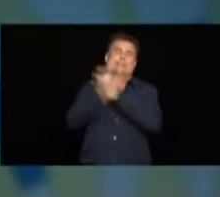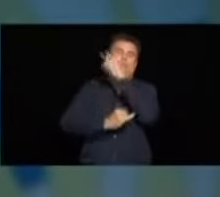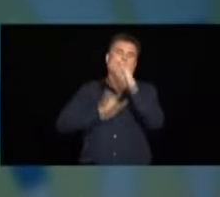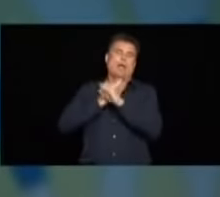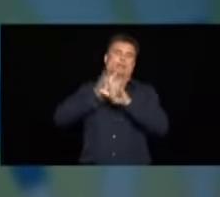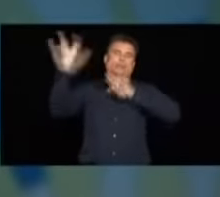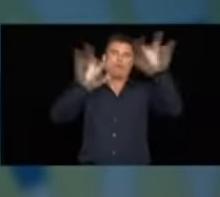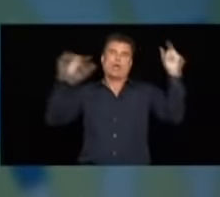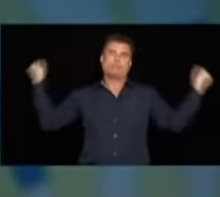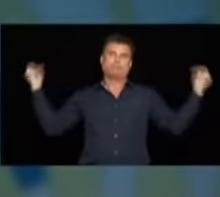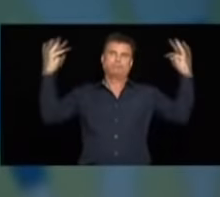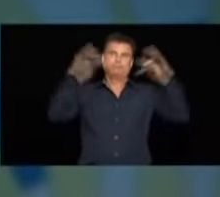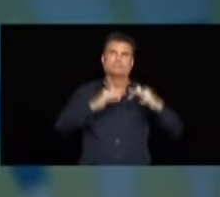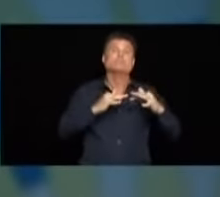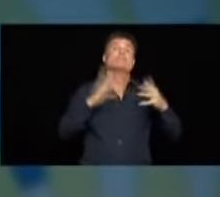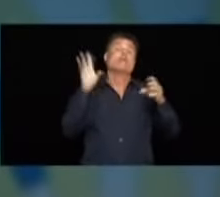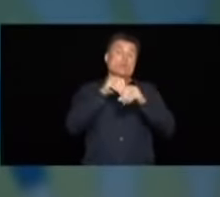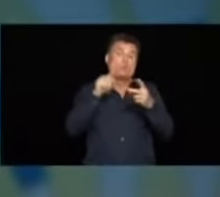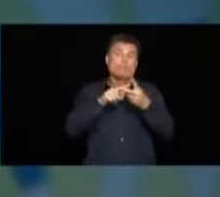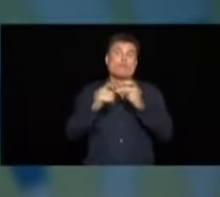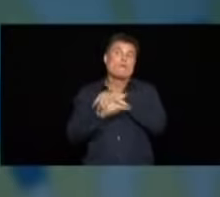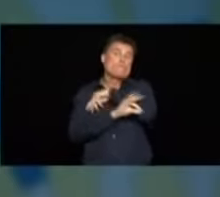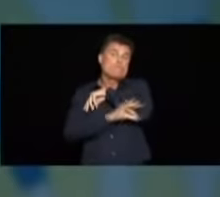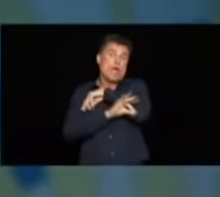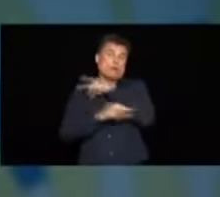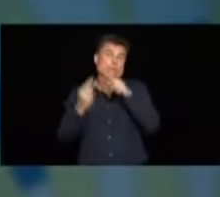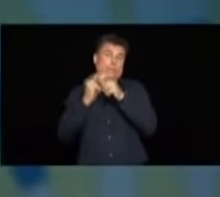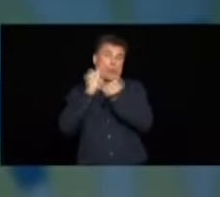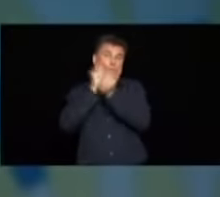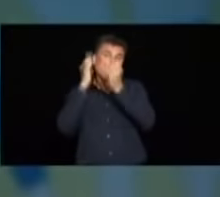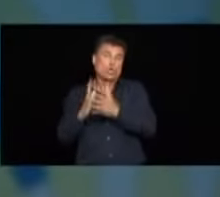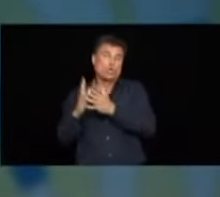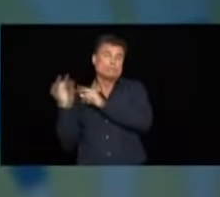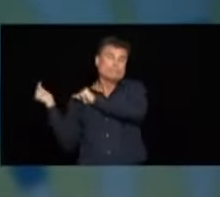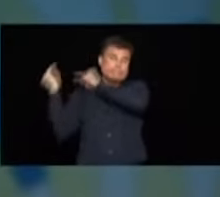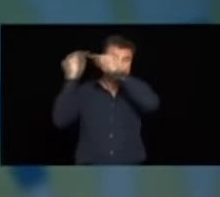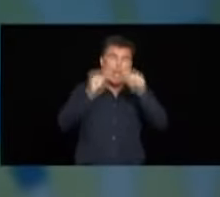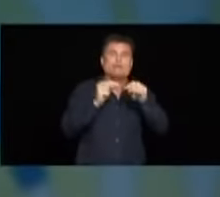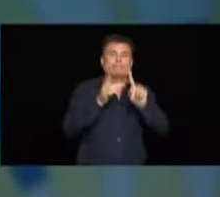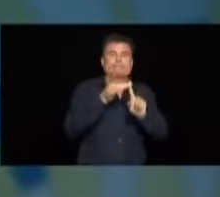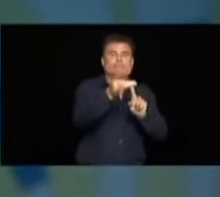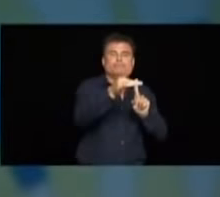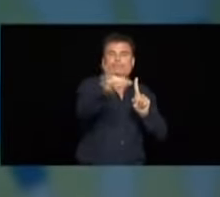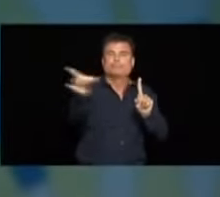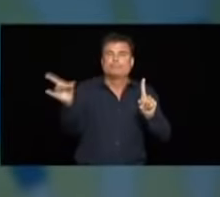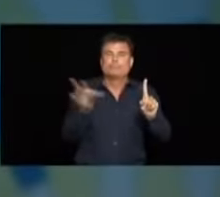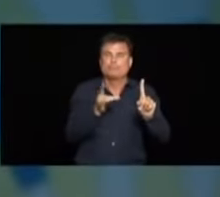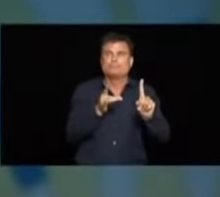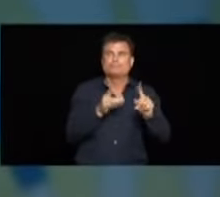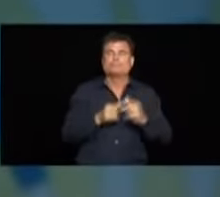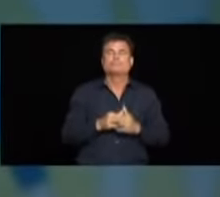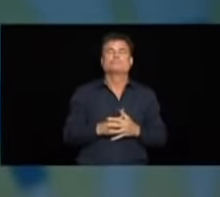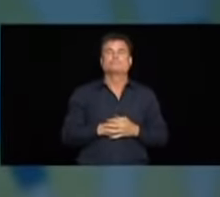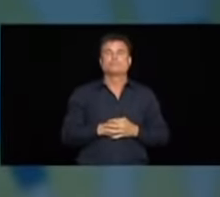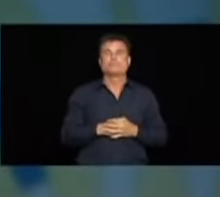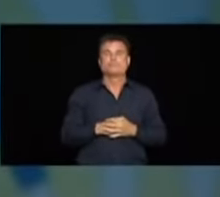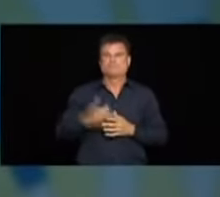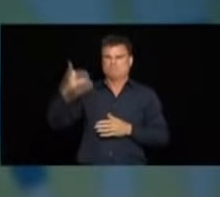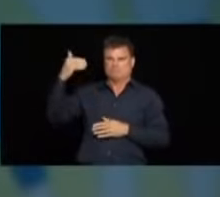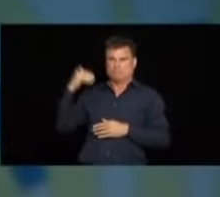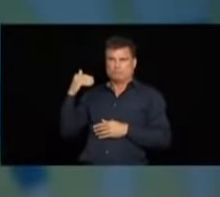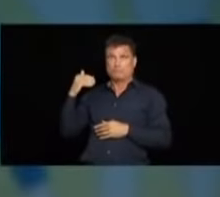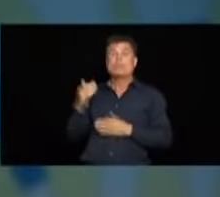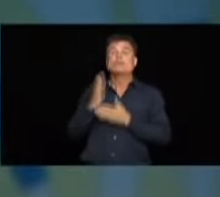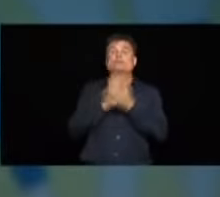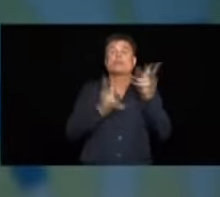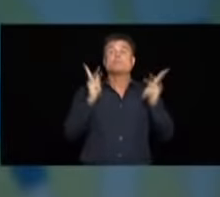some temporary foreign workers and other Canadians who have returned home from countries like India, from the United States, and other countries around the